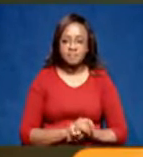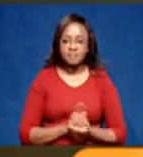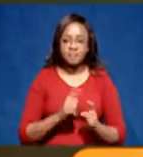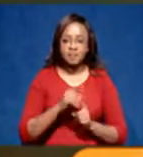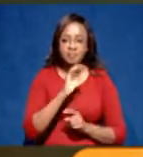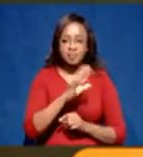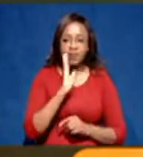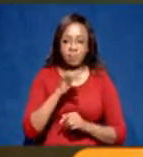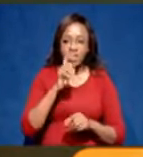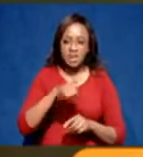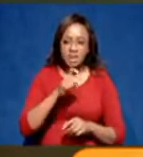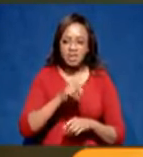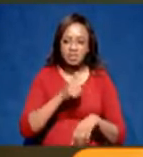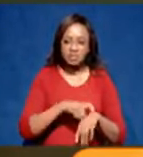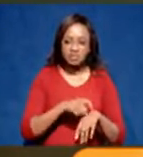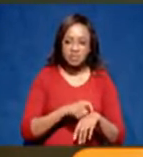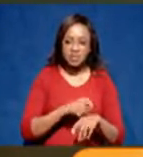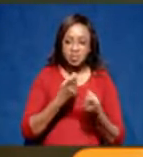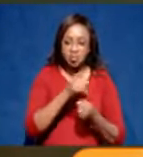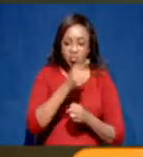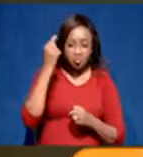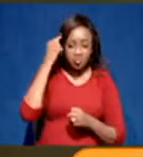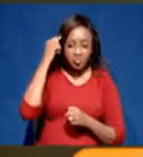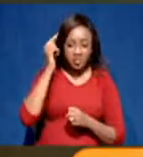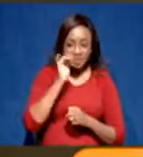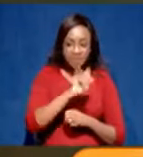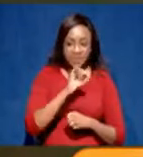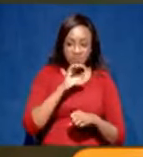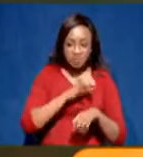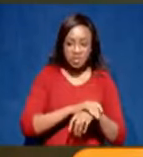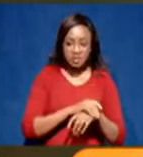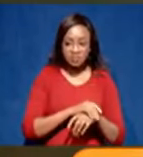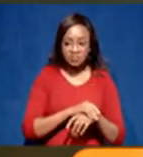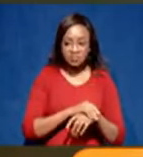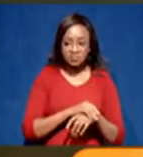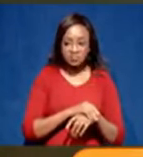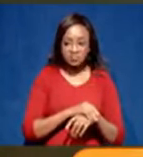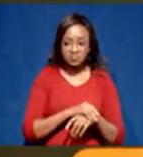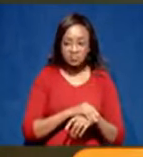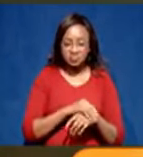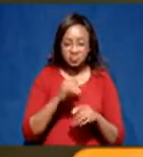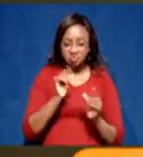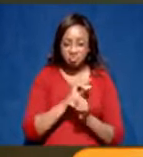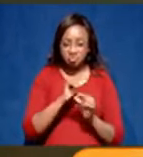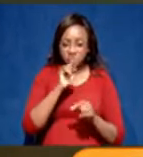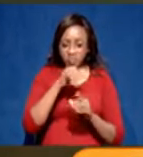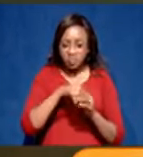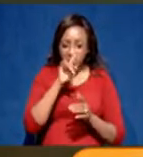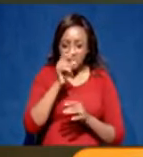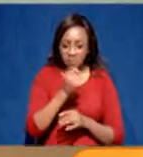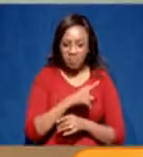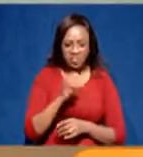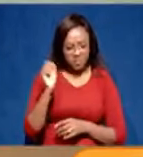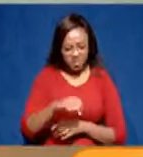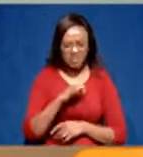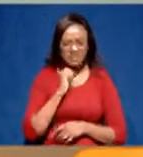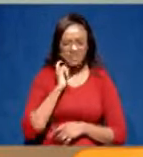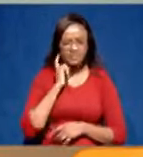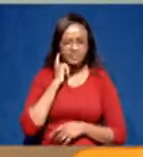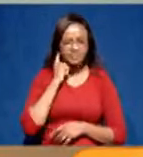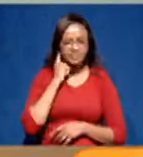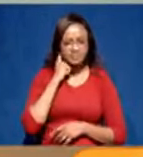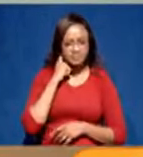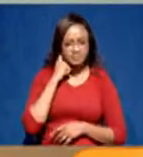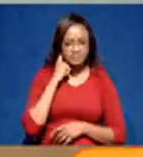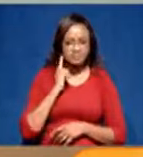or do you anticipate that that would be ready in roughly slightly over a month? It should be ready. We are promising